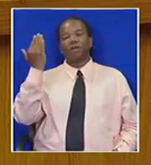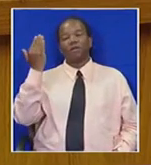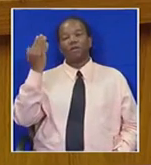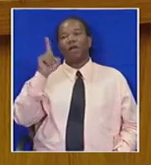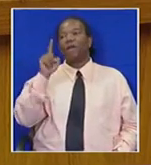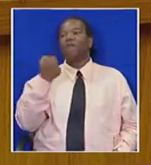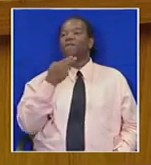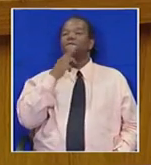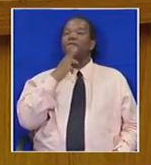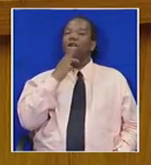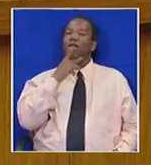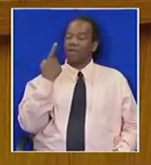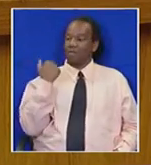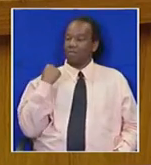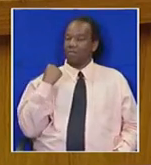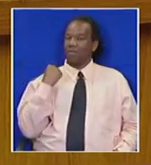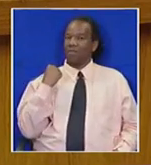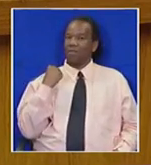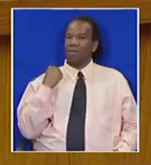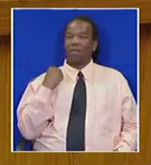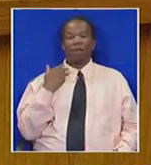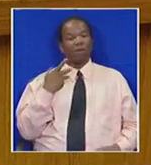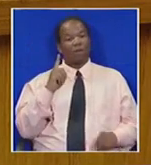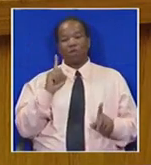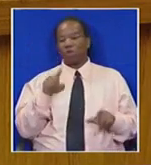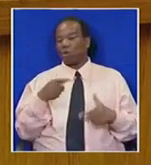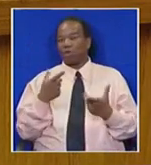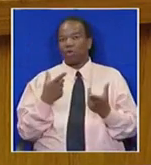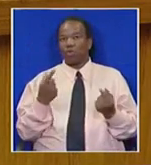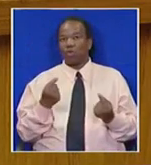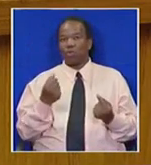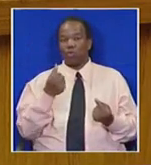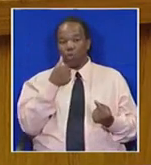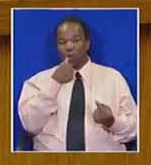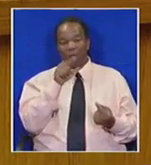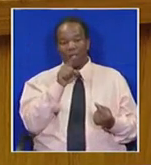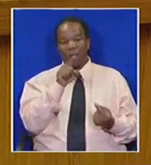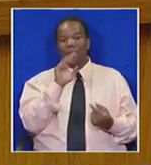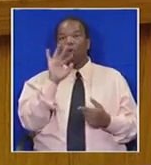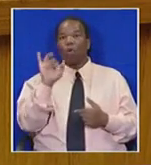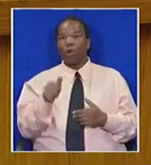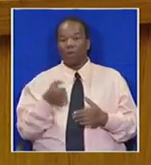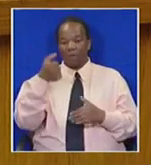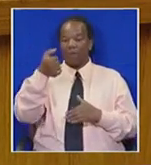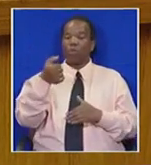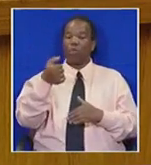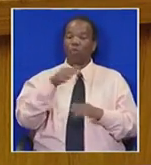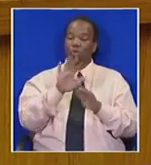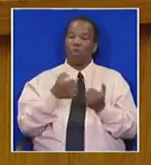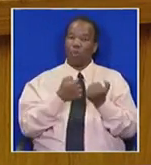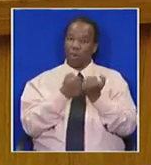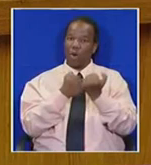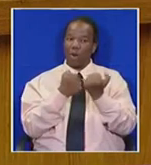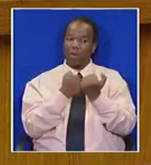2018, removed any doubt that could have existed that your ascension to the presidency was indeed